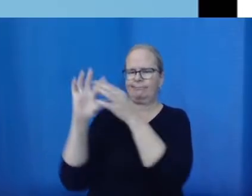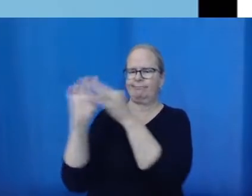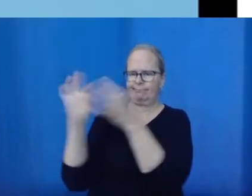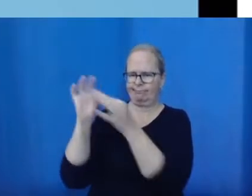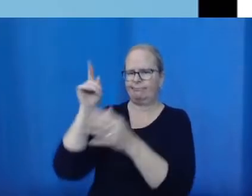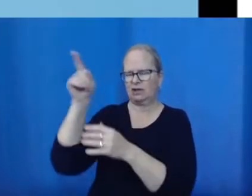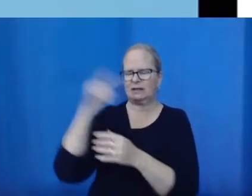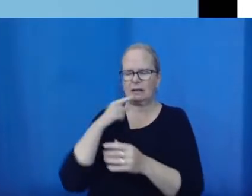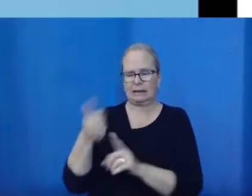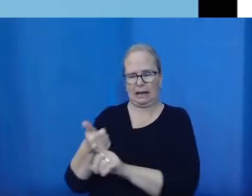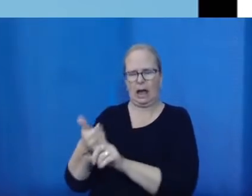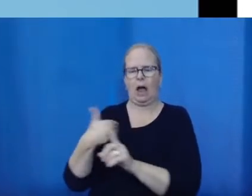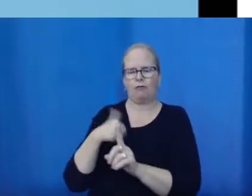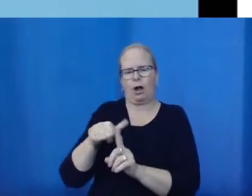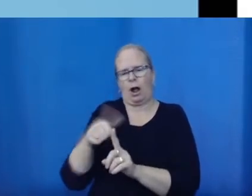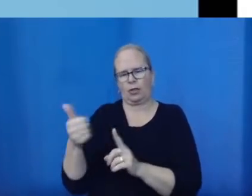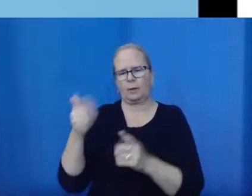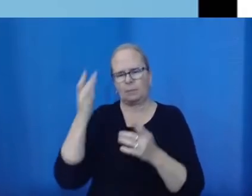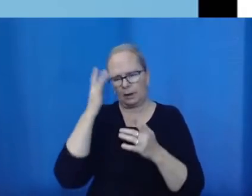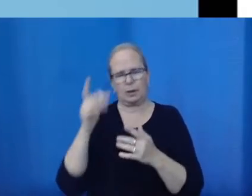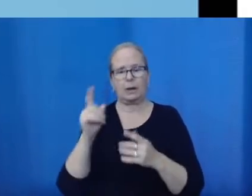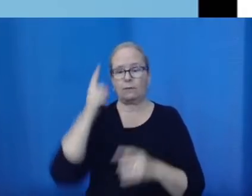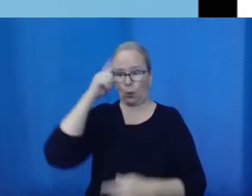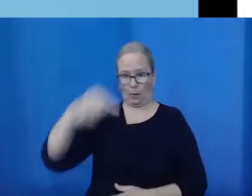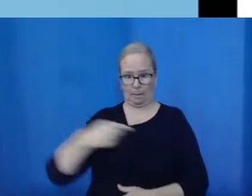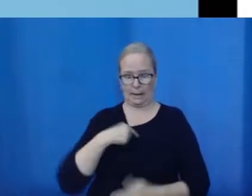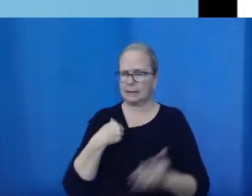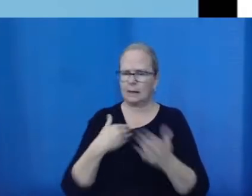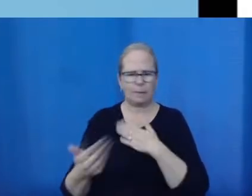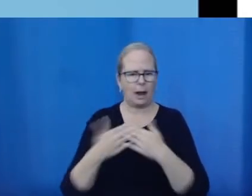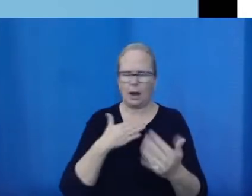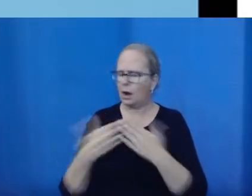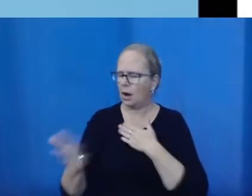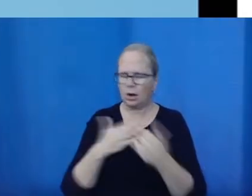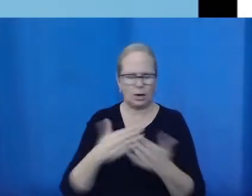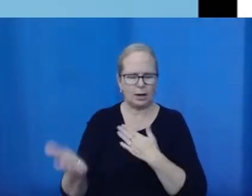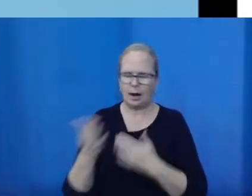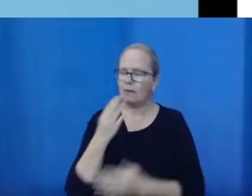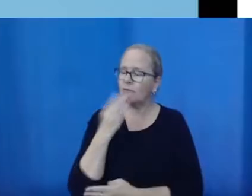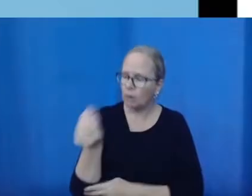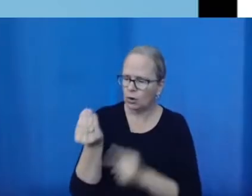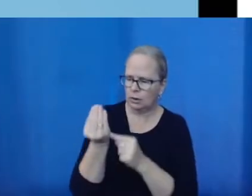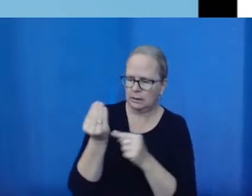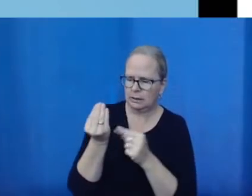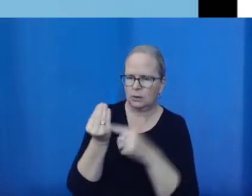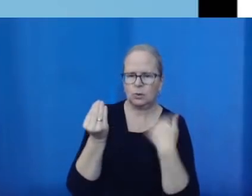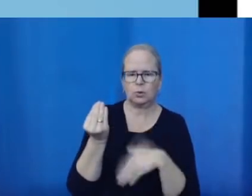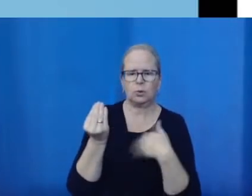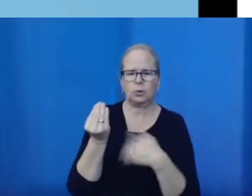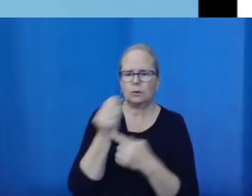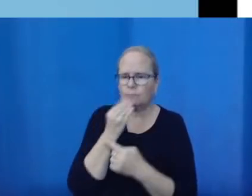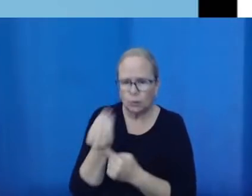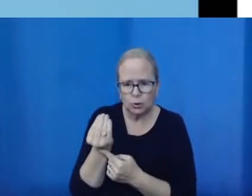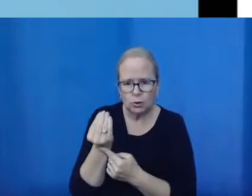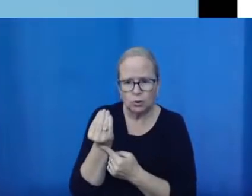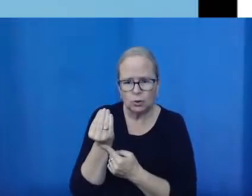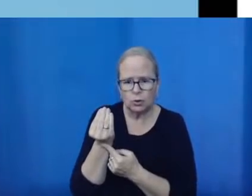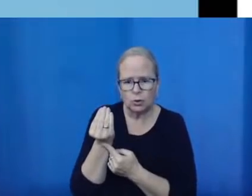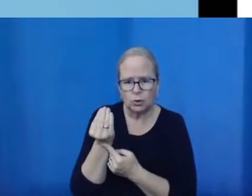away tomorrow, I would be listed as a 52-year-old with comorbidities. And so I've never felt